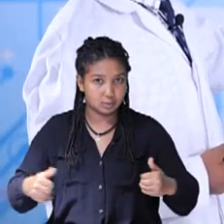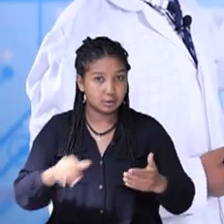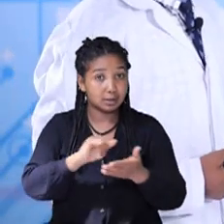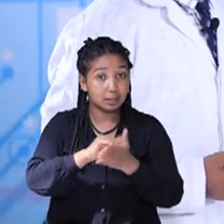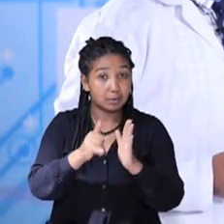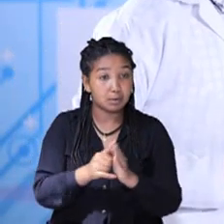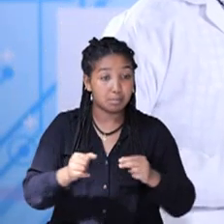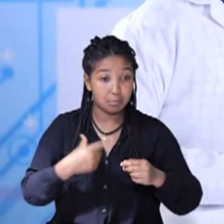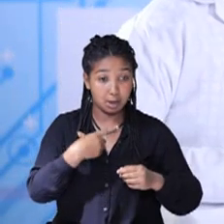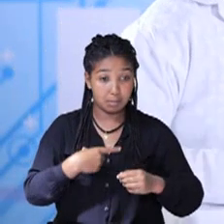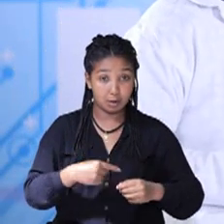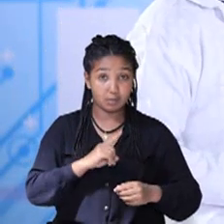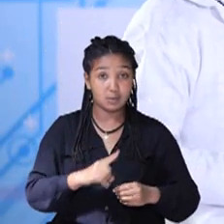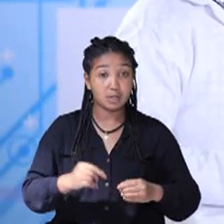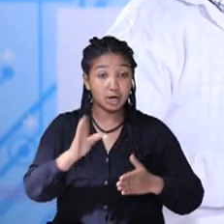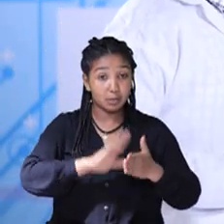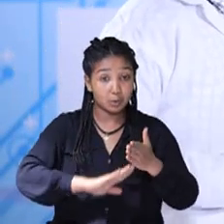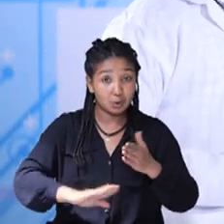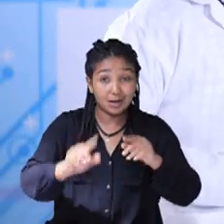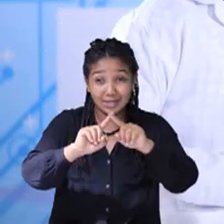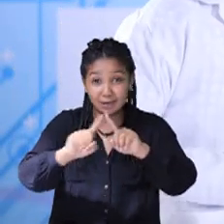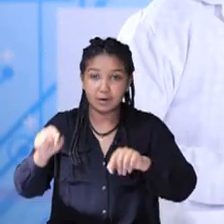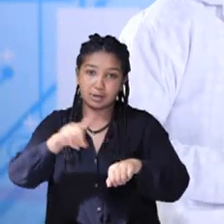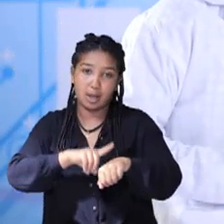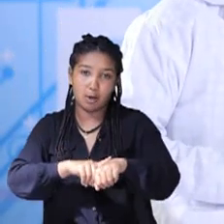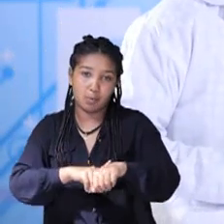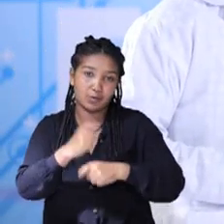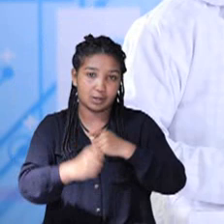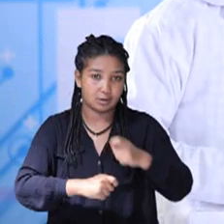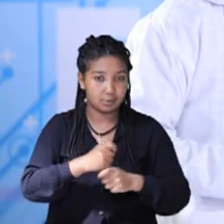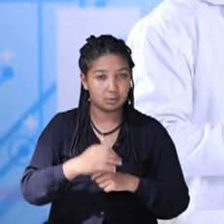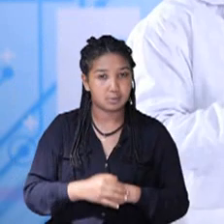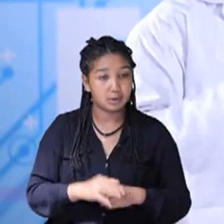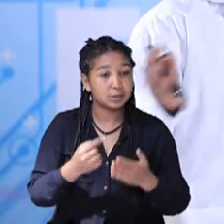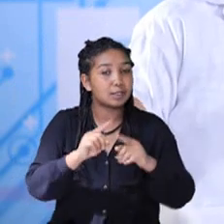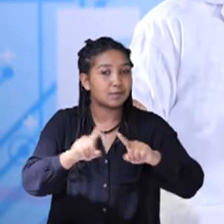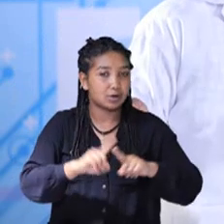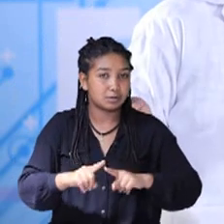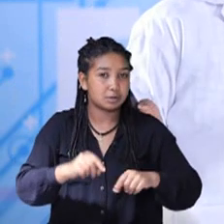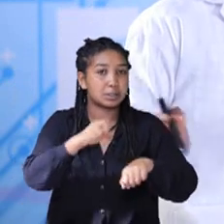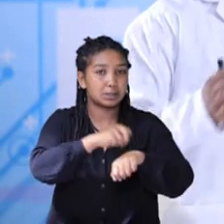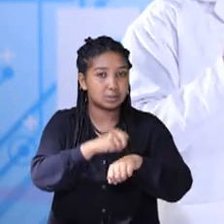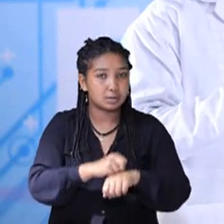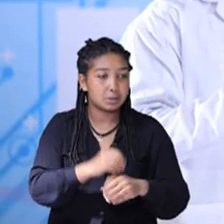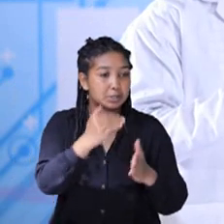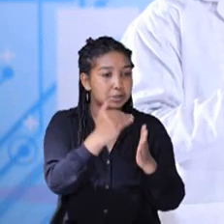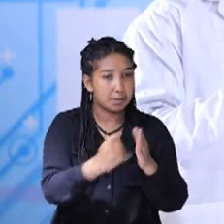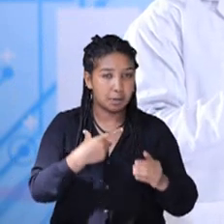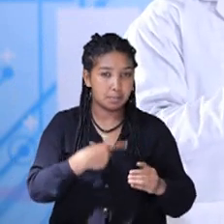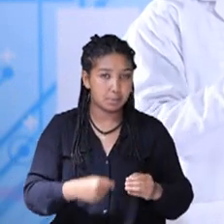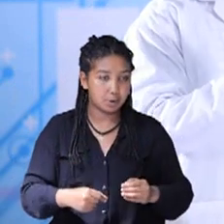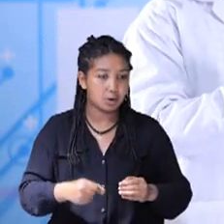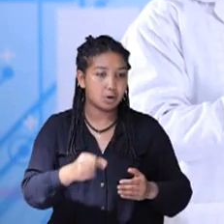That means members of the population reproduce at different time of a year, in different seasons. Some